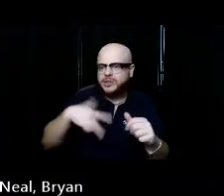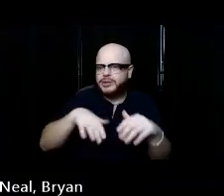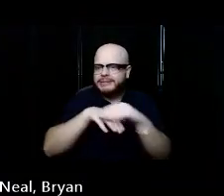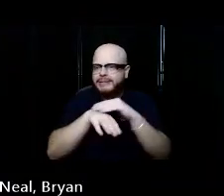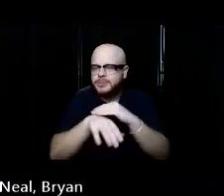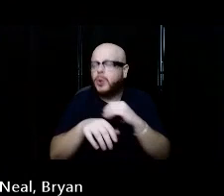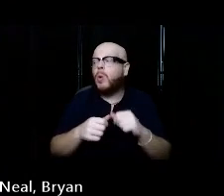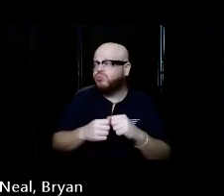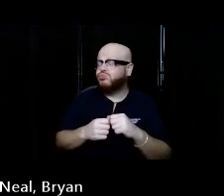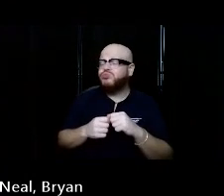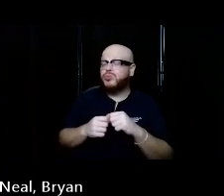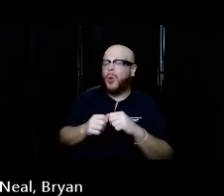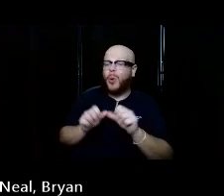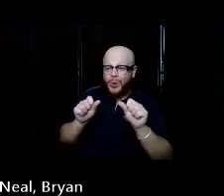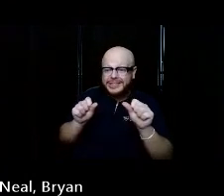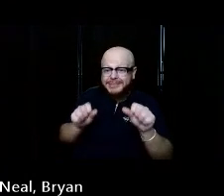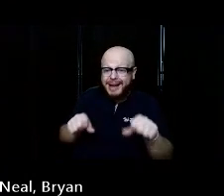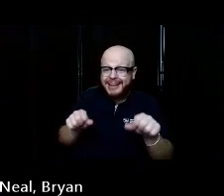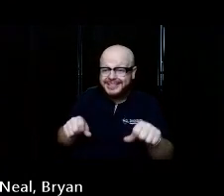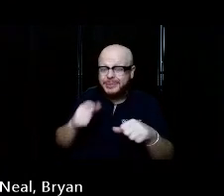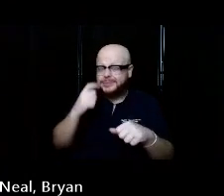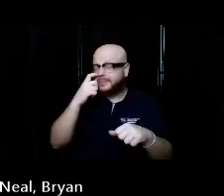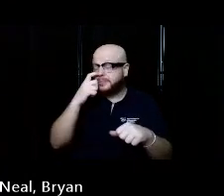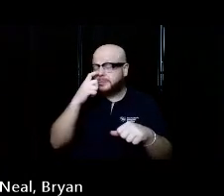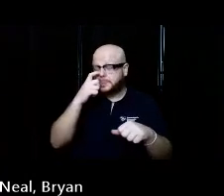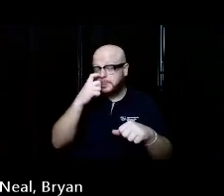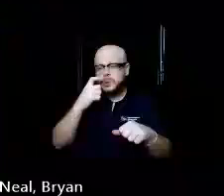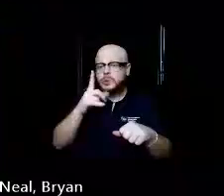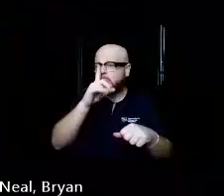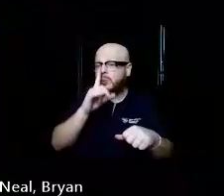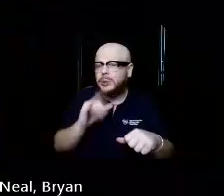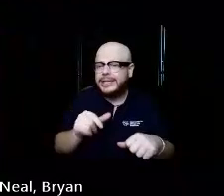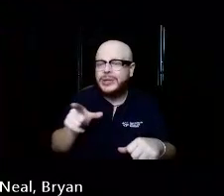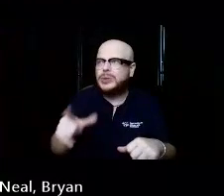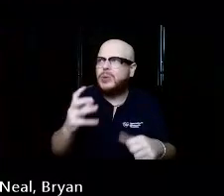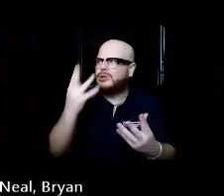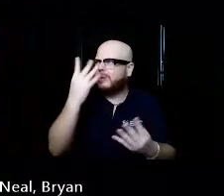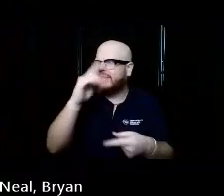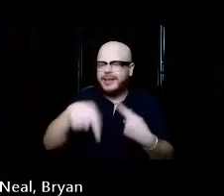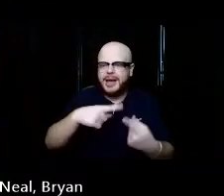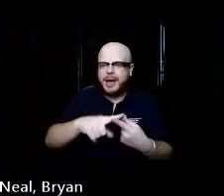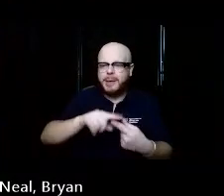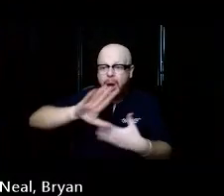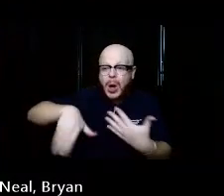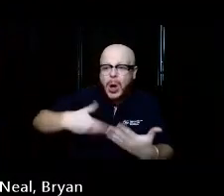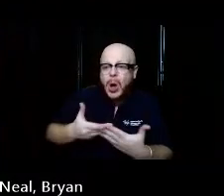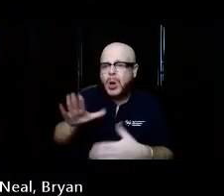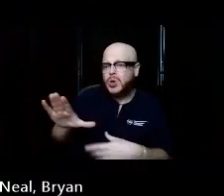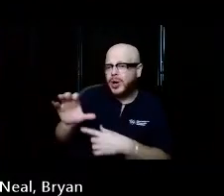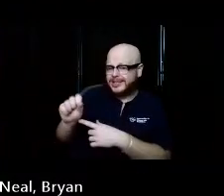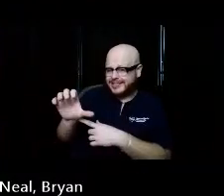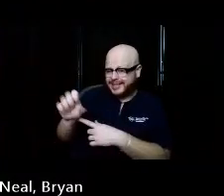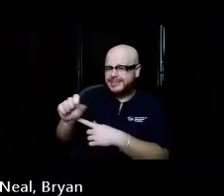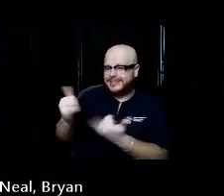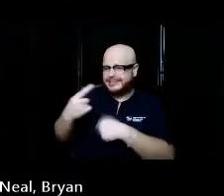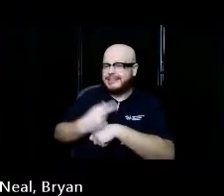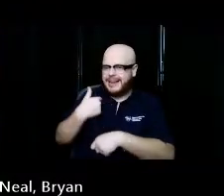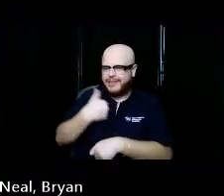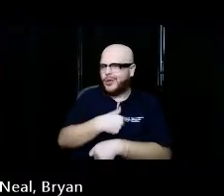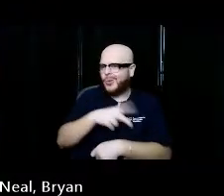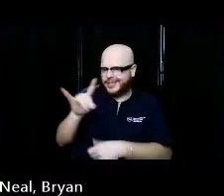needs that we all have. And so you would want to just consider each of the senses that we've shared today in the webinar, but I'm going to give some